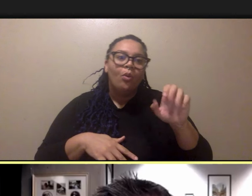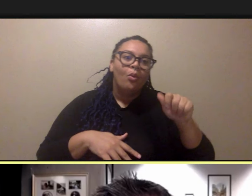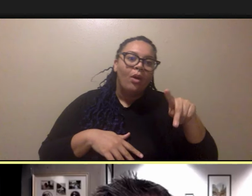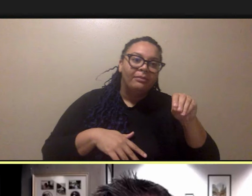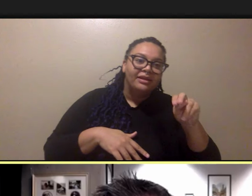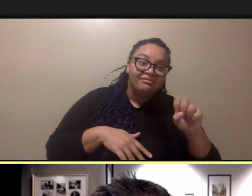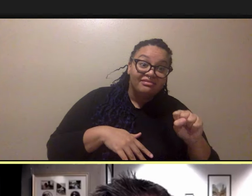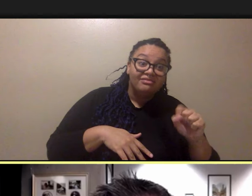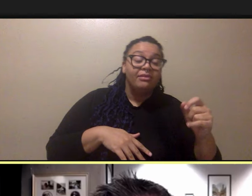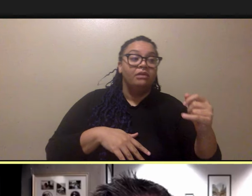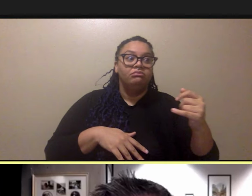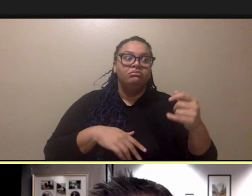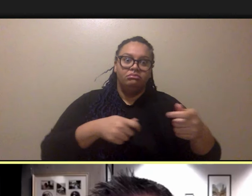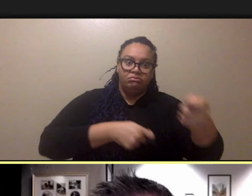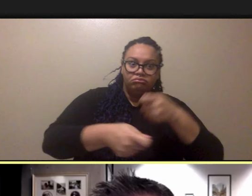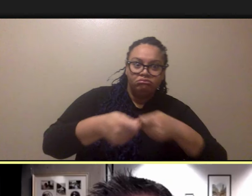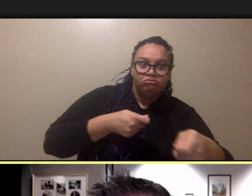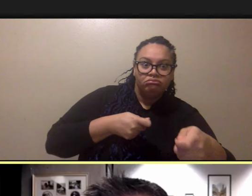weapons,